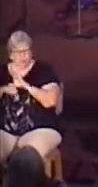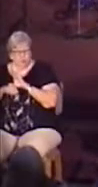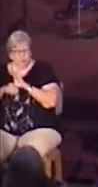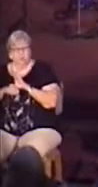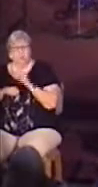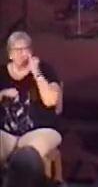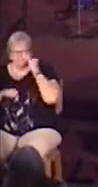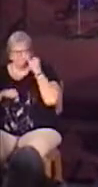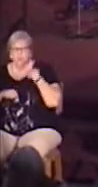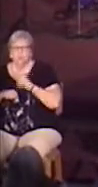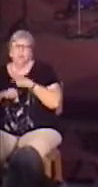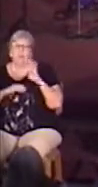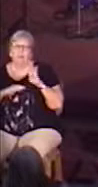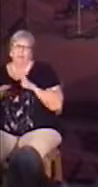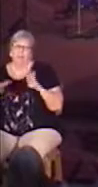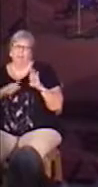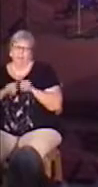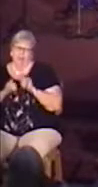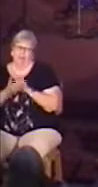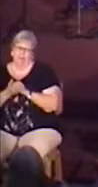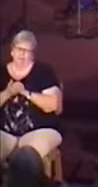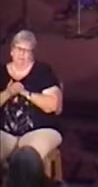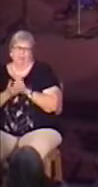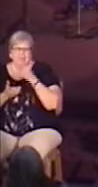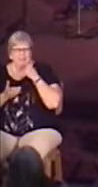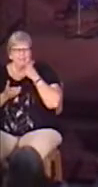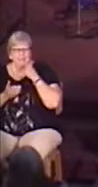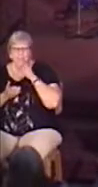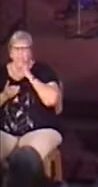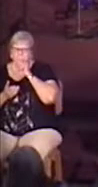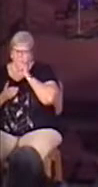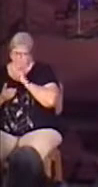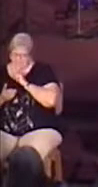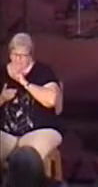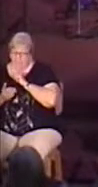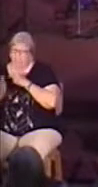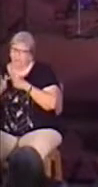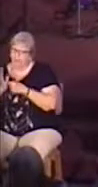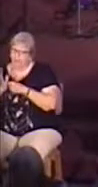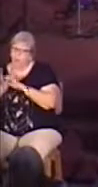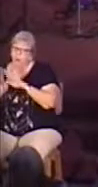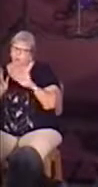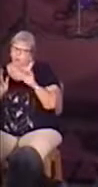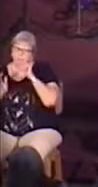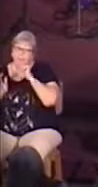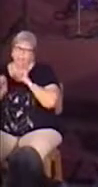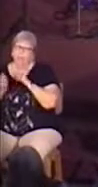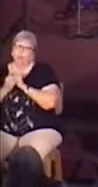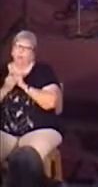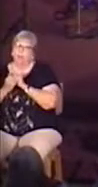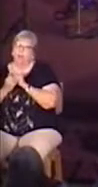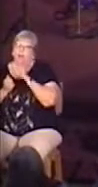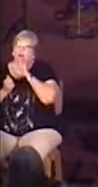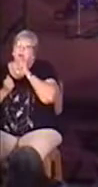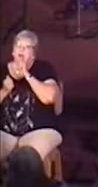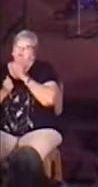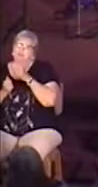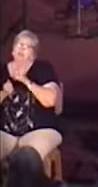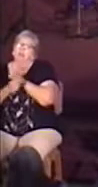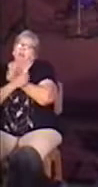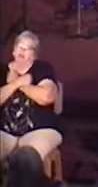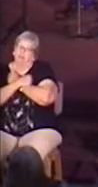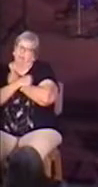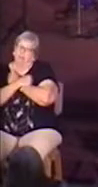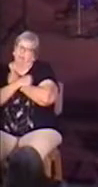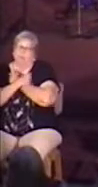way. And so he says, be patient. But show your patience with a tolerance of love. And